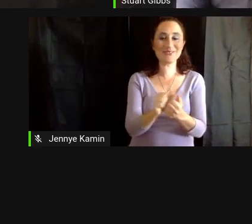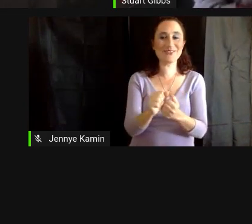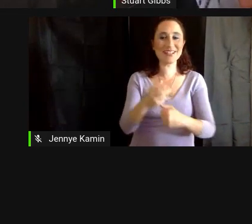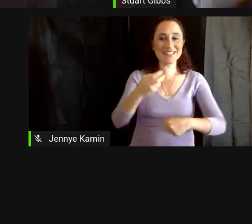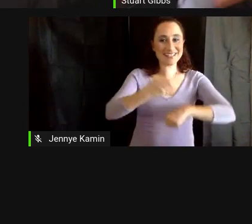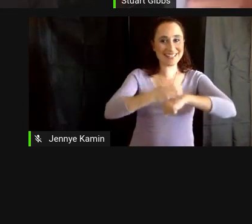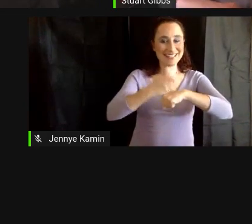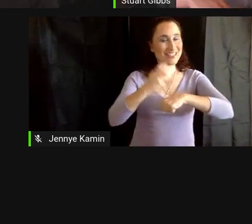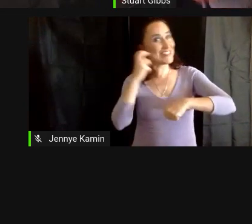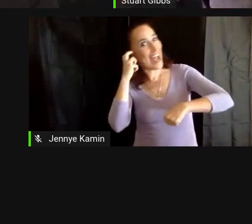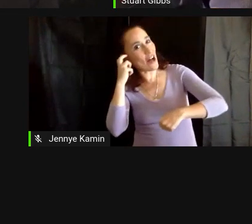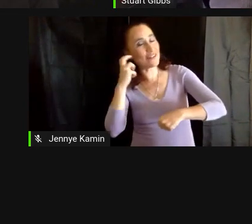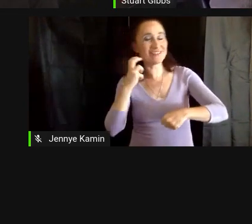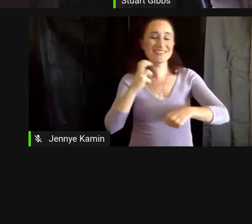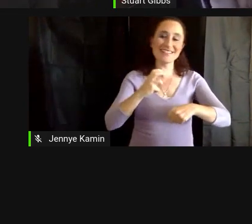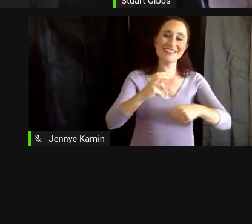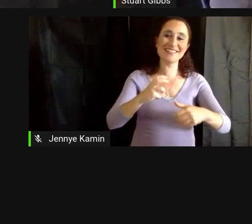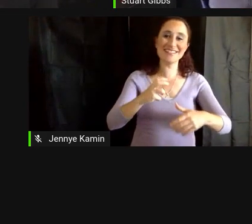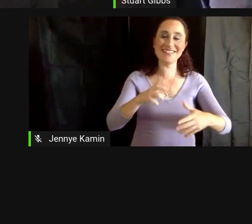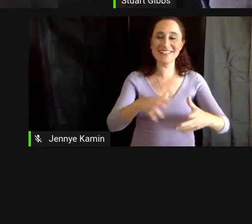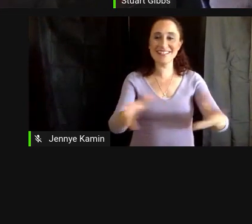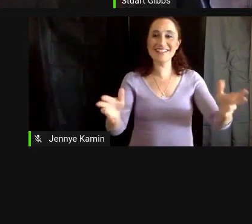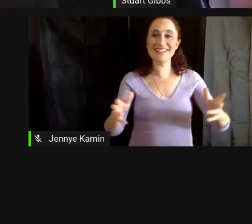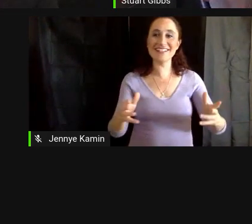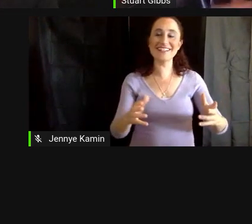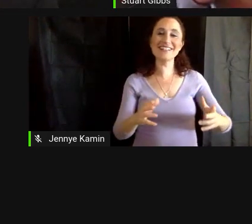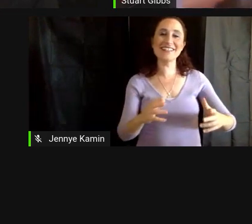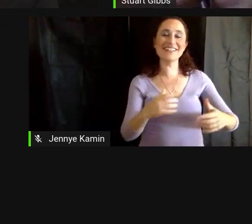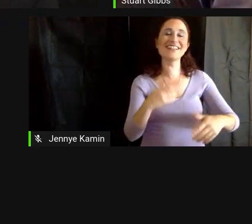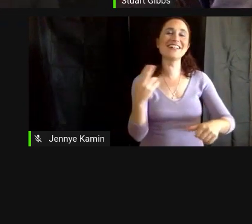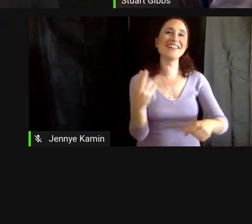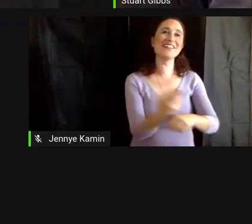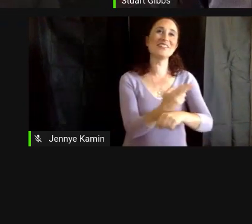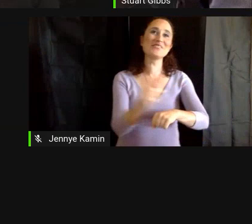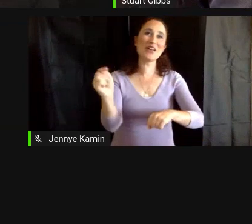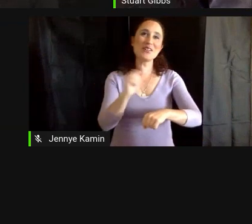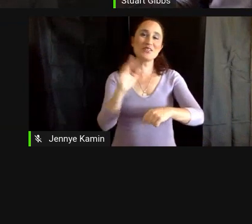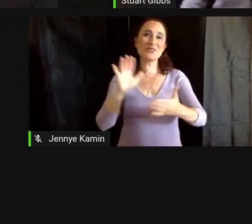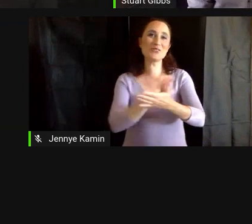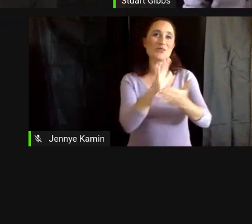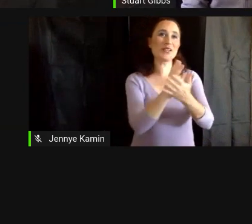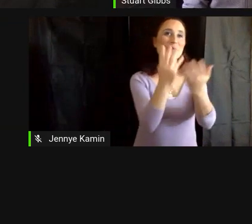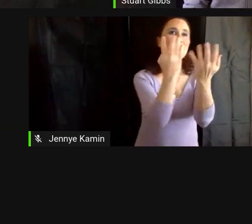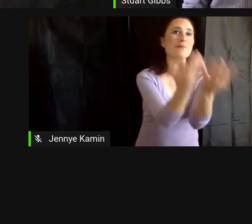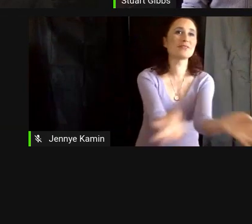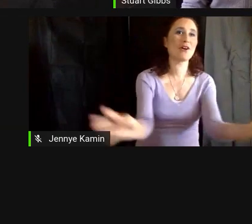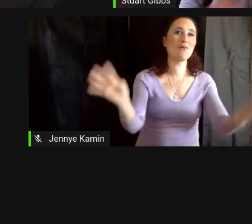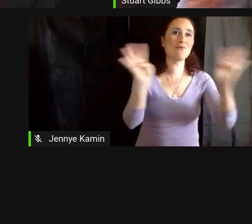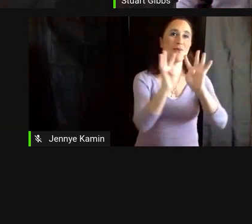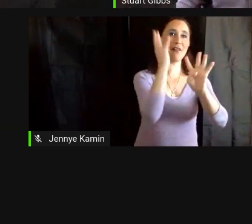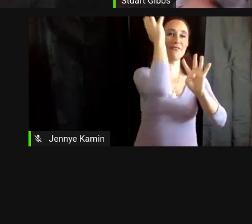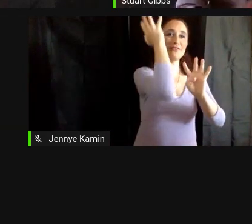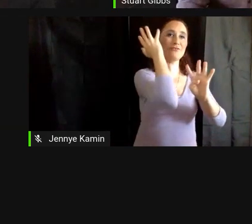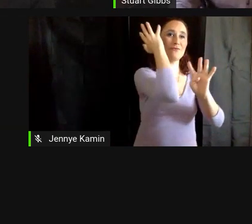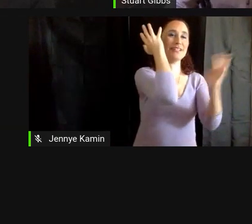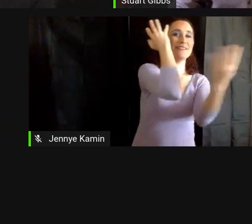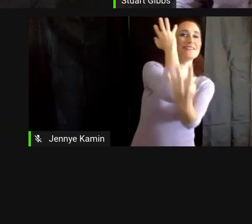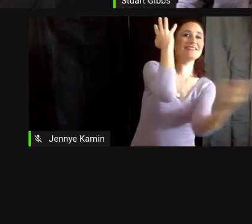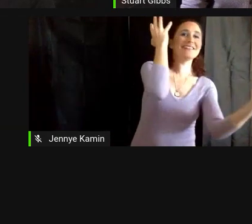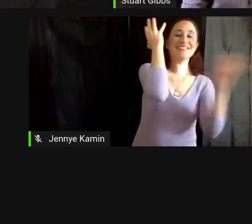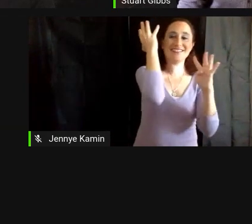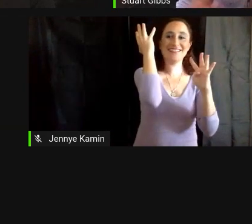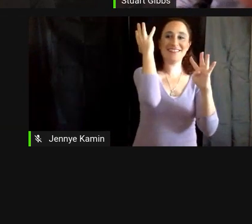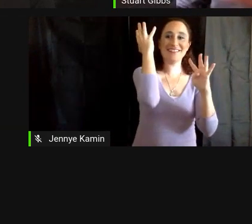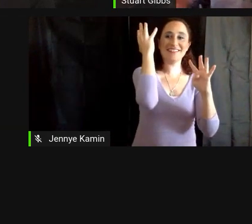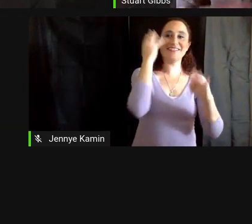Right, so they build a barricade of toilet paper around the banana trees and are able to prevent them from